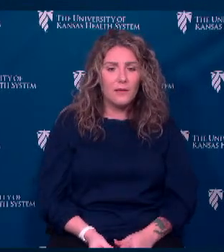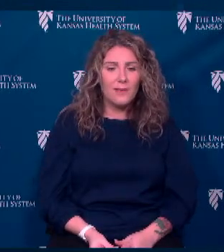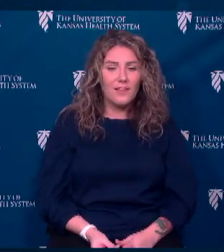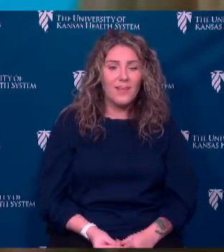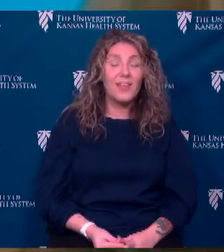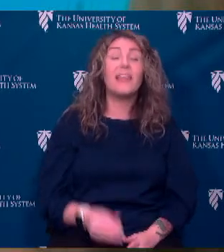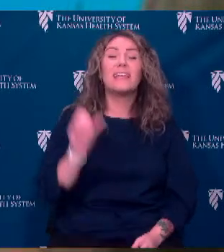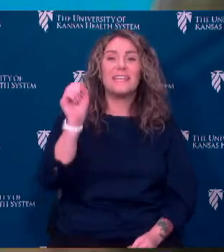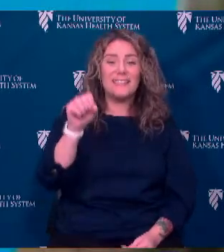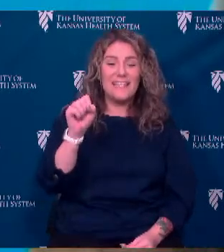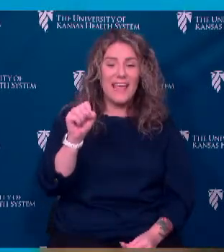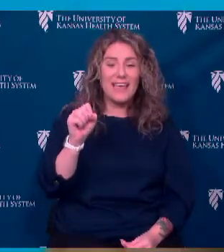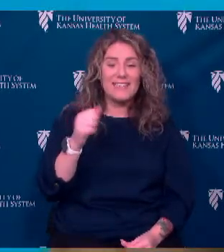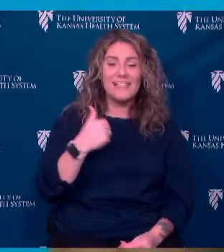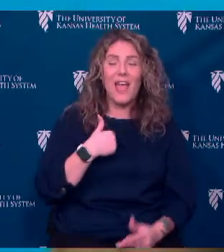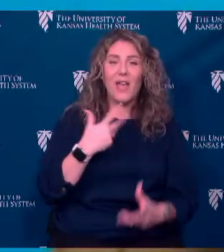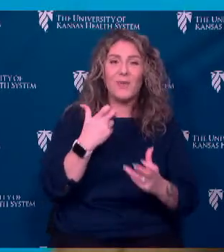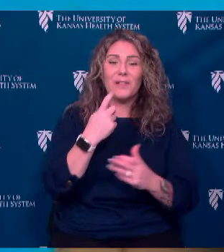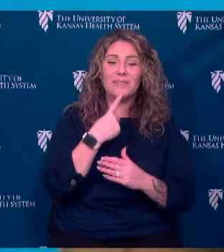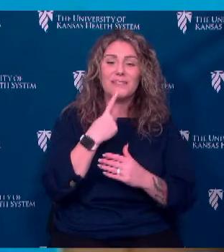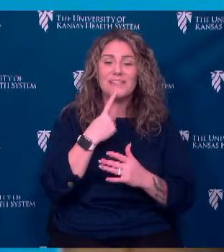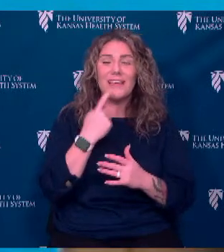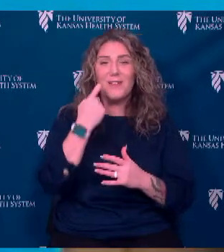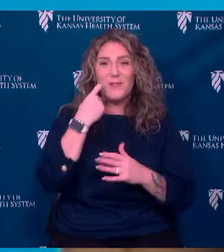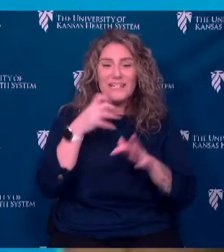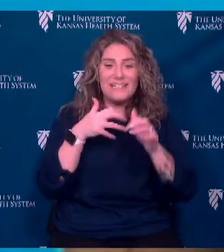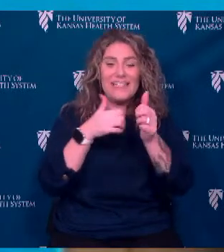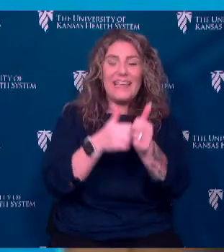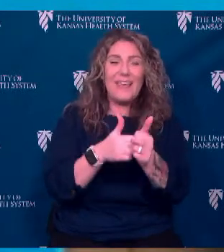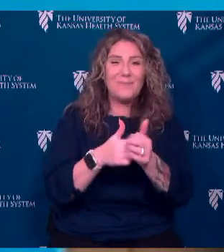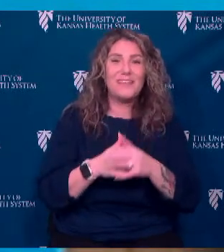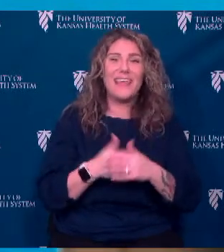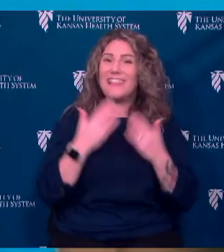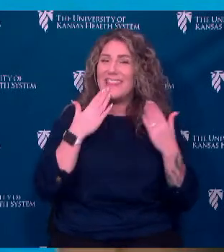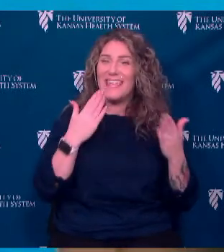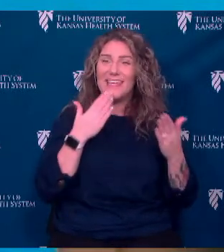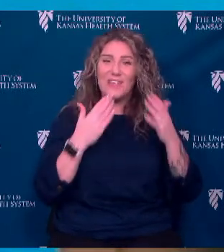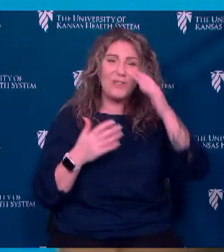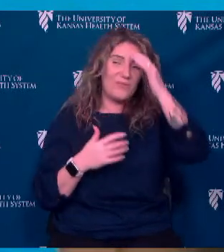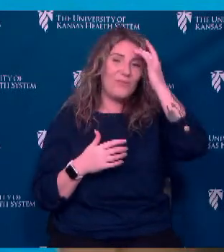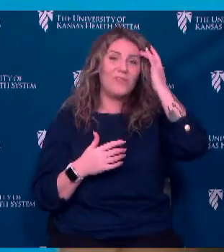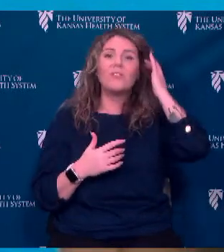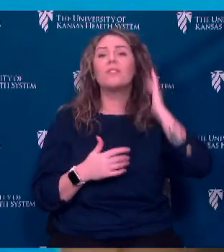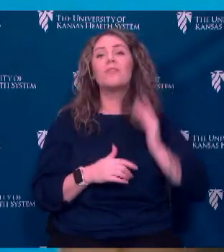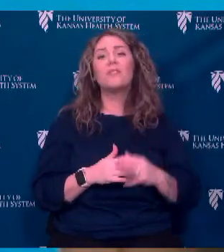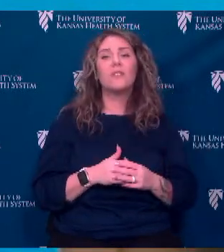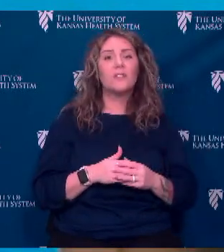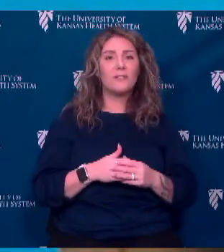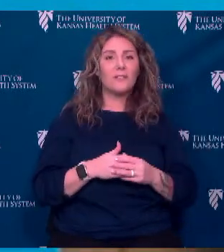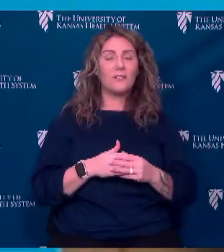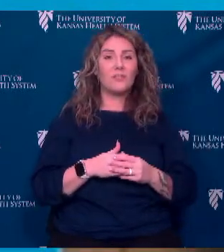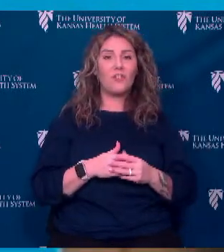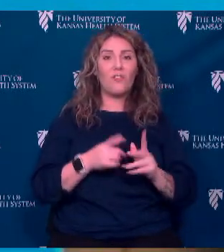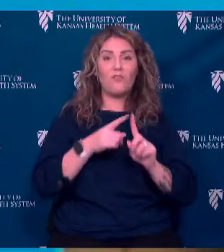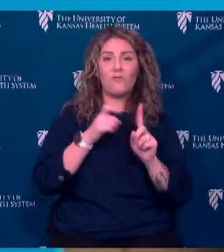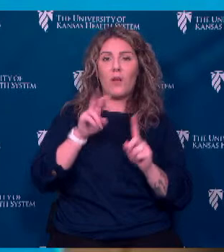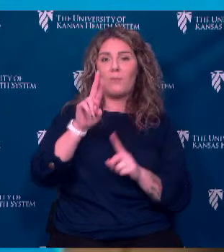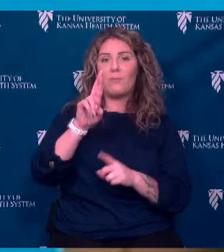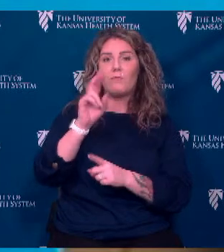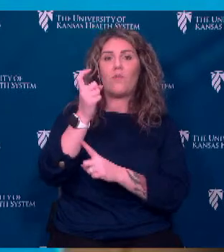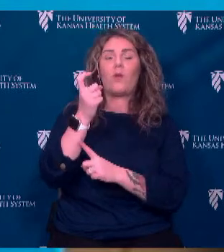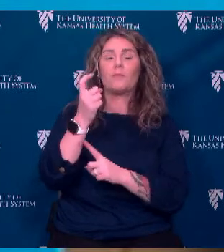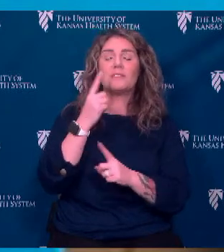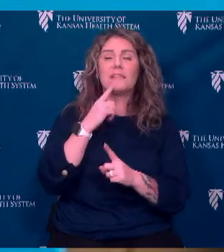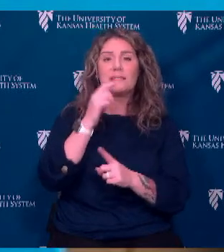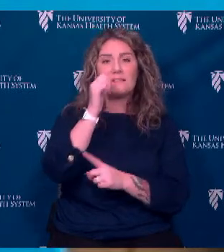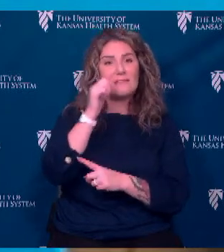Yes, I did. I was going to say, I missed just it. got an Thank update. you. Thank you. I just got an update from our pharmacist. Yesterday, we had 18